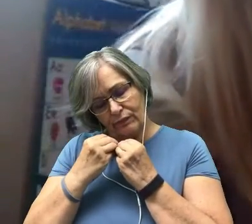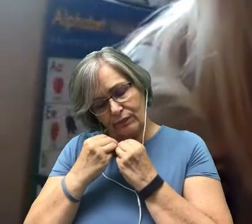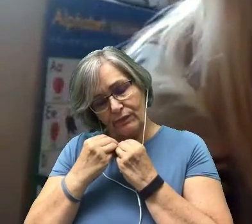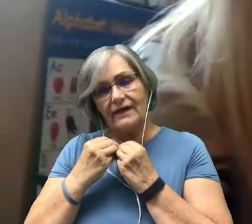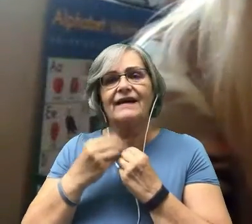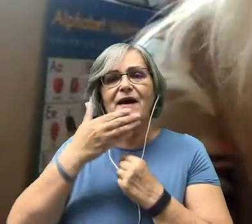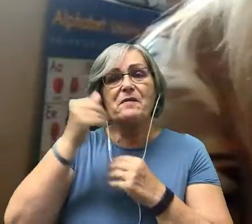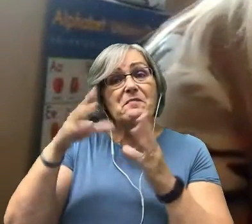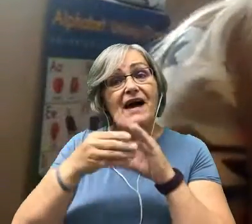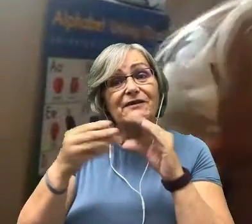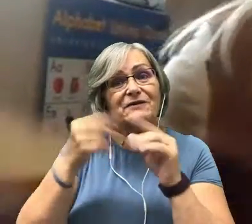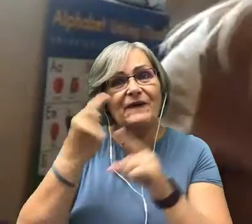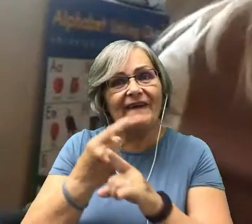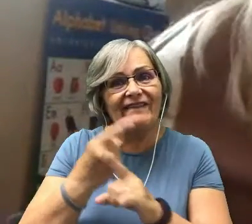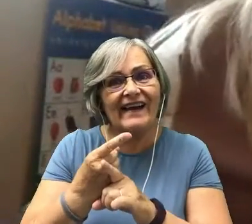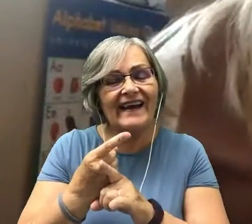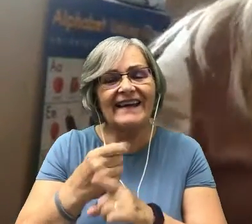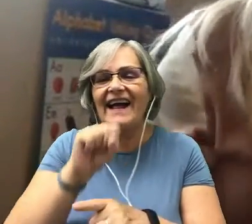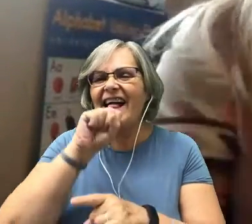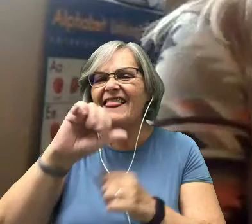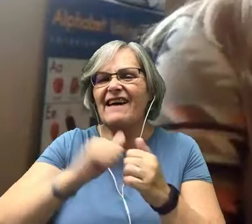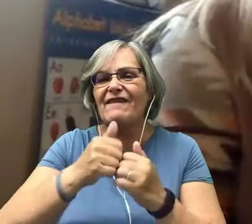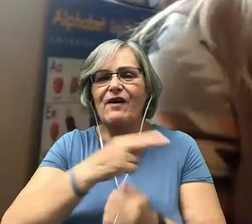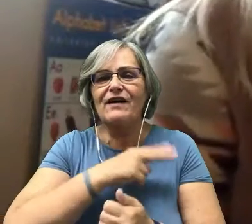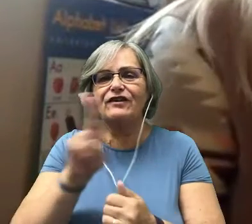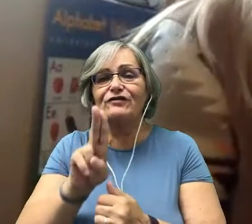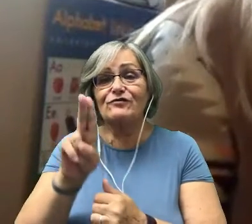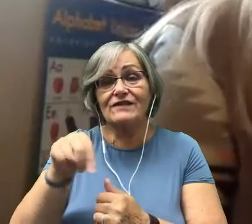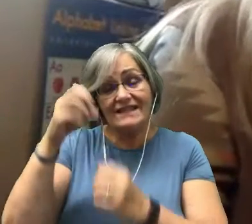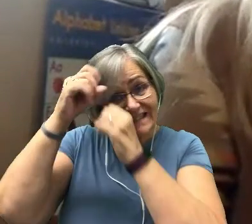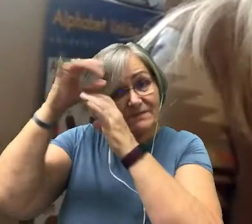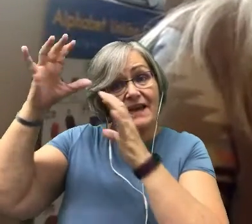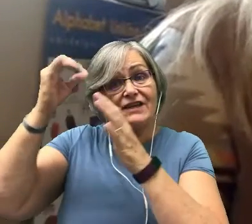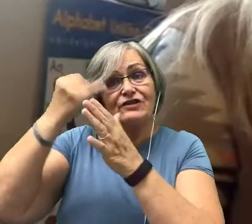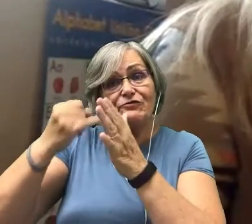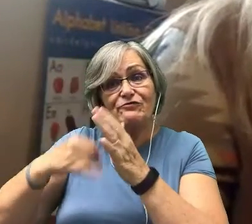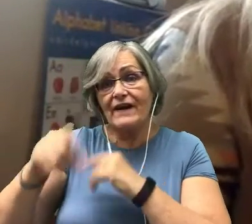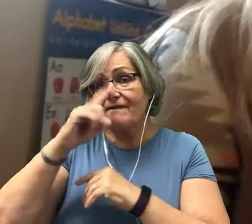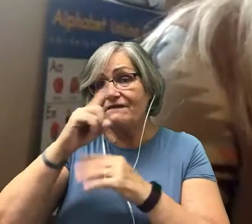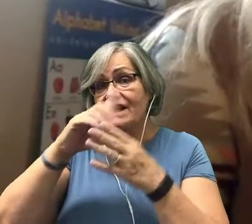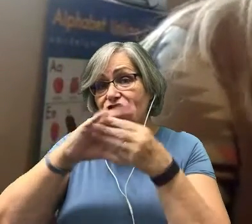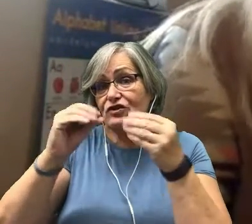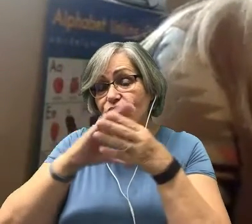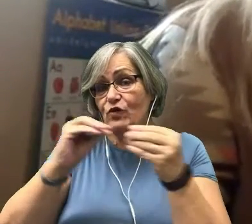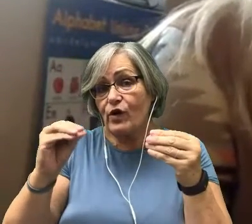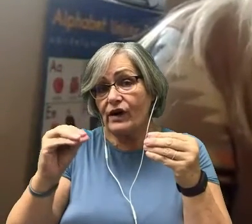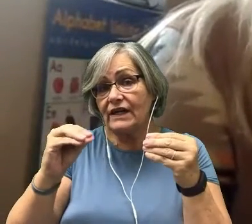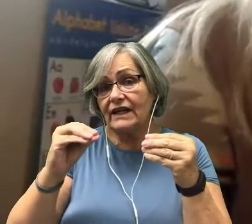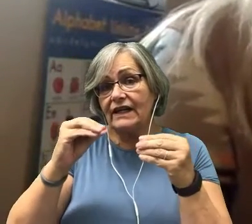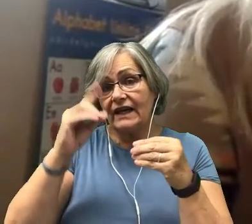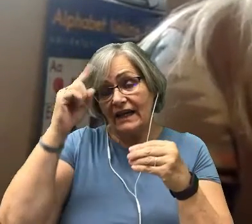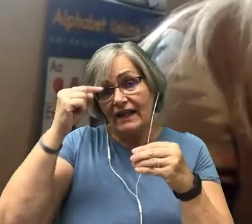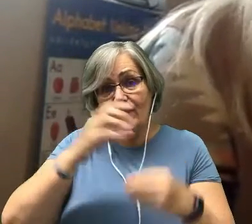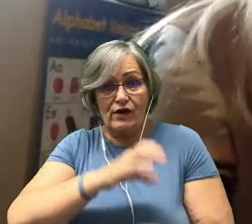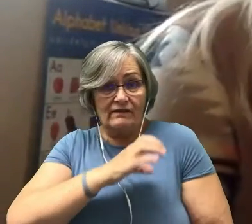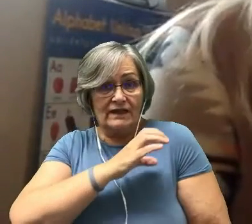that the best story? I love how Harold used his imagination to write a fiction story. He thought of the characters in